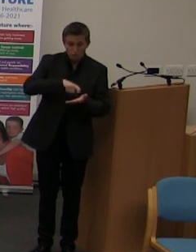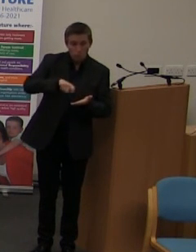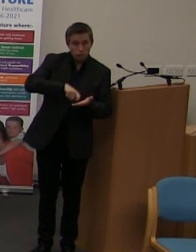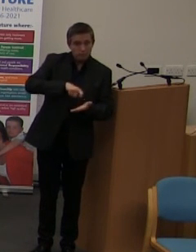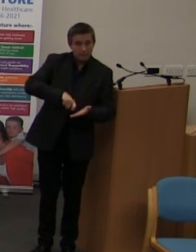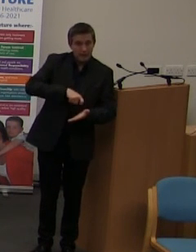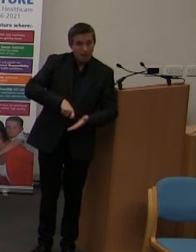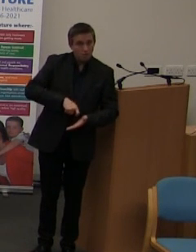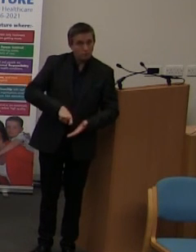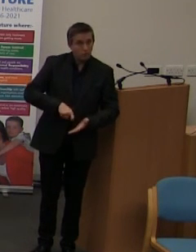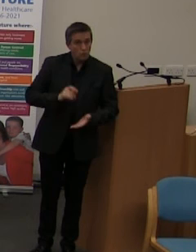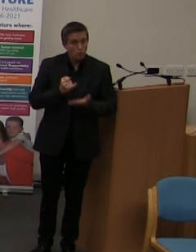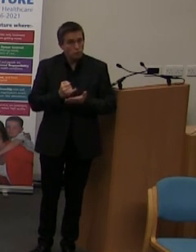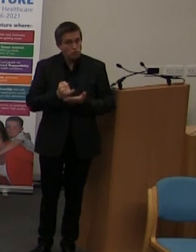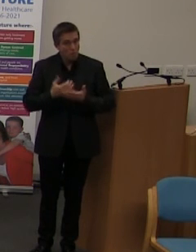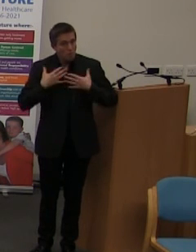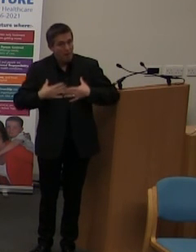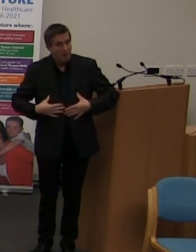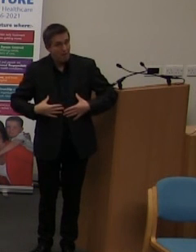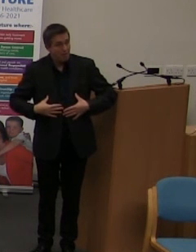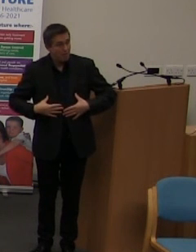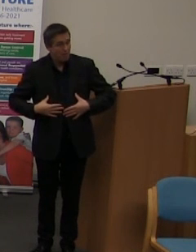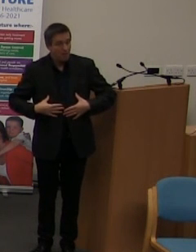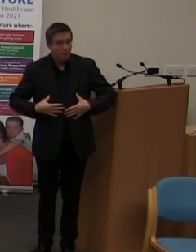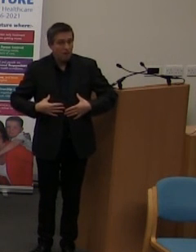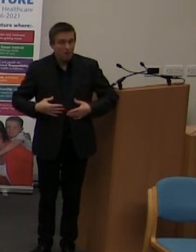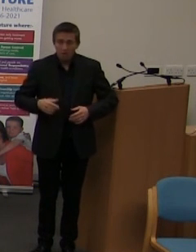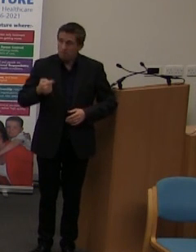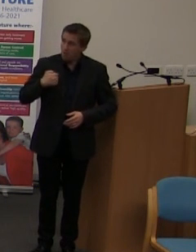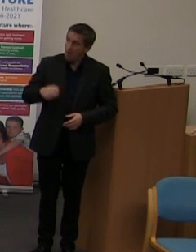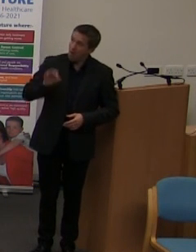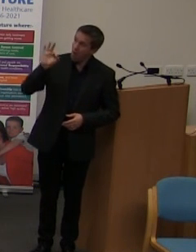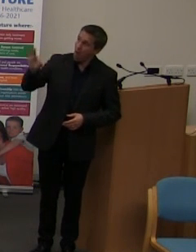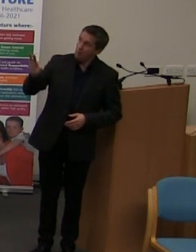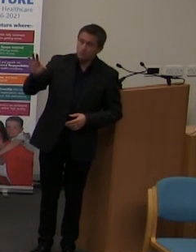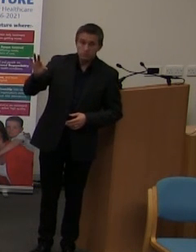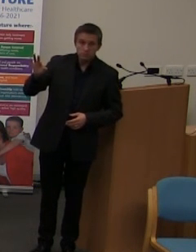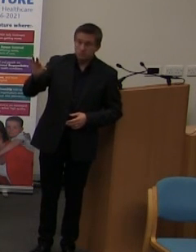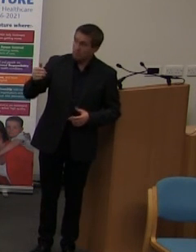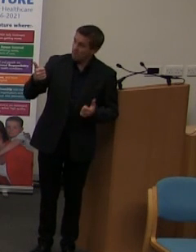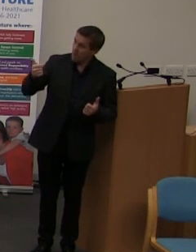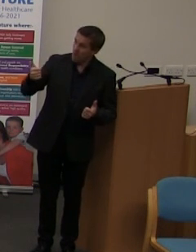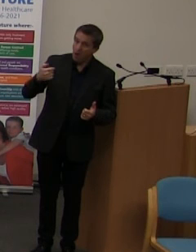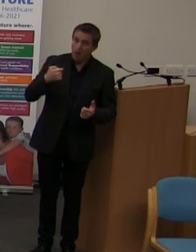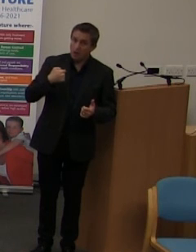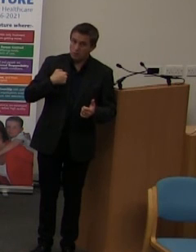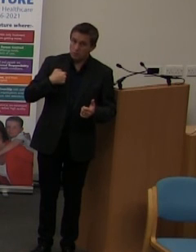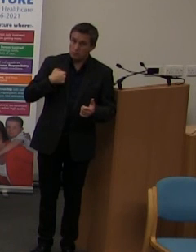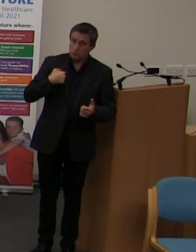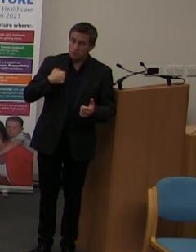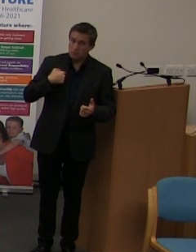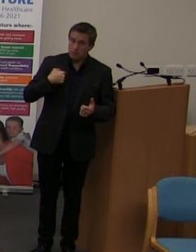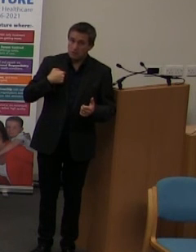basic points. And I began simply asking, would it be all right if I were to fill someone who hasn't shown